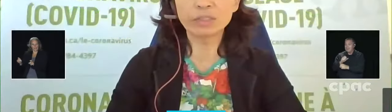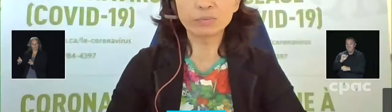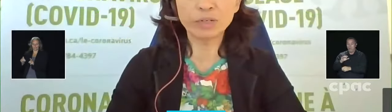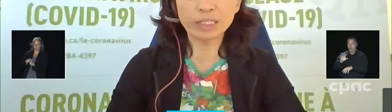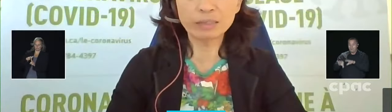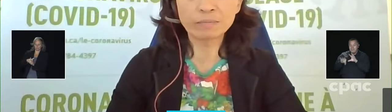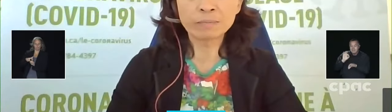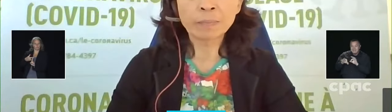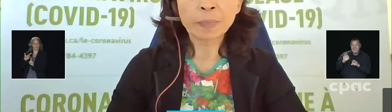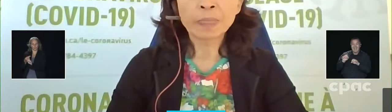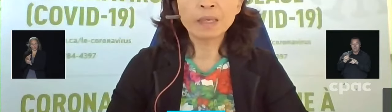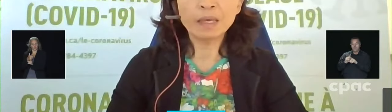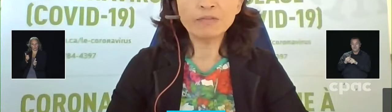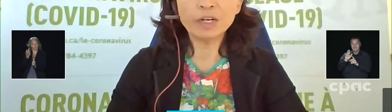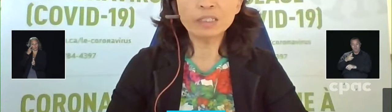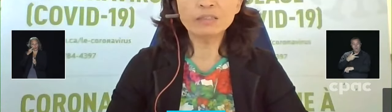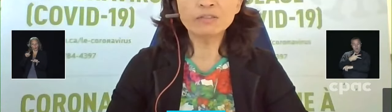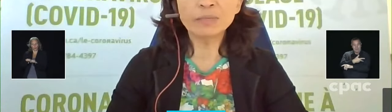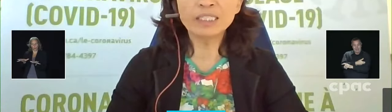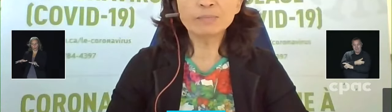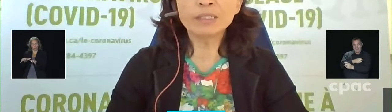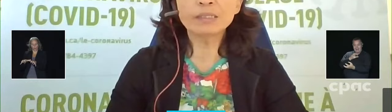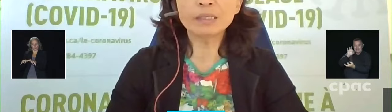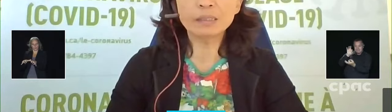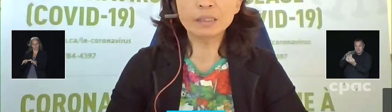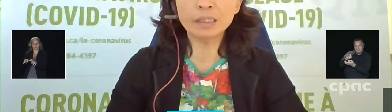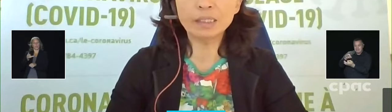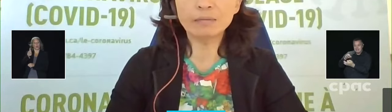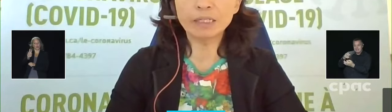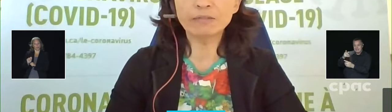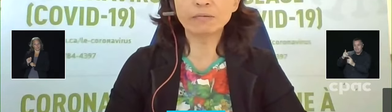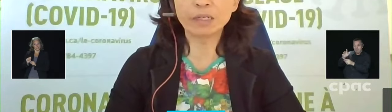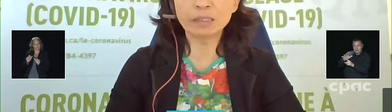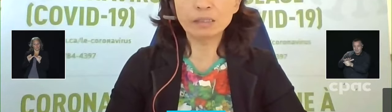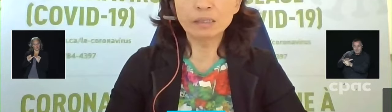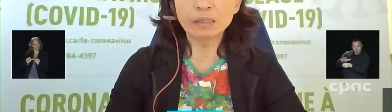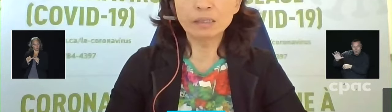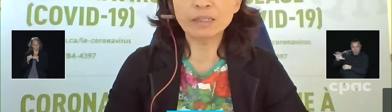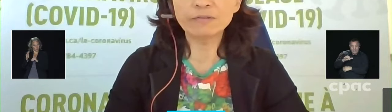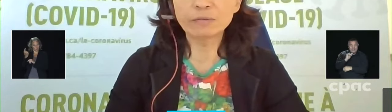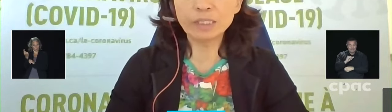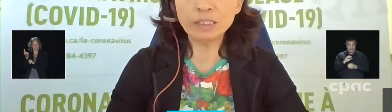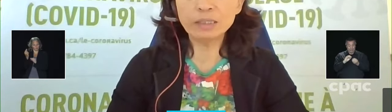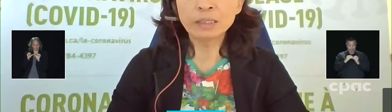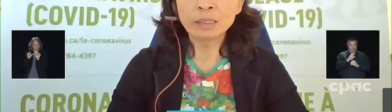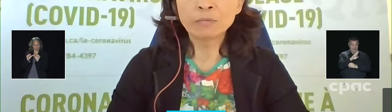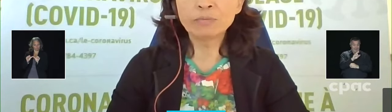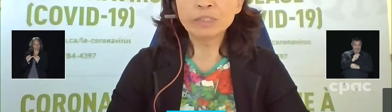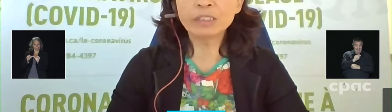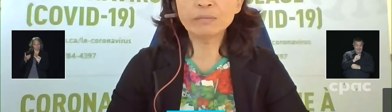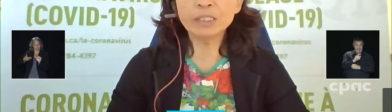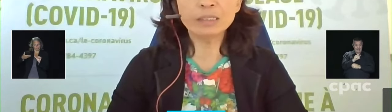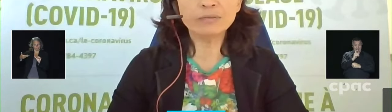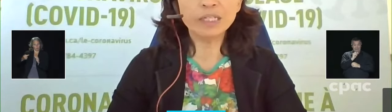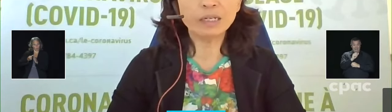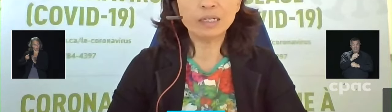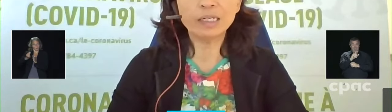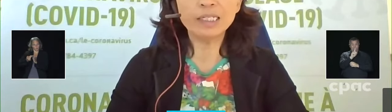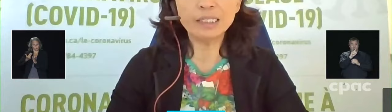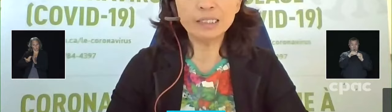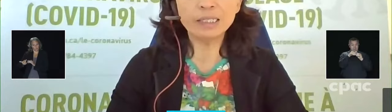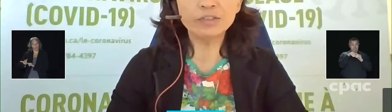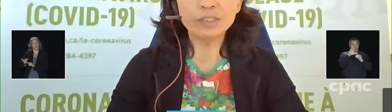to slow the spread. If RT remains persistently above 1 for several weeks, with predominance